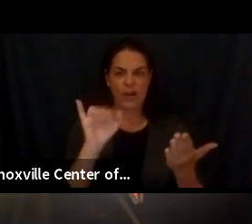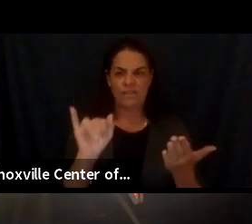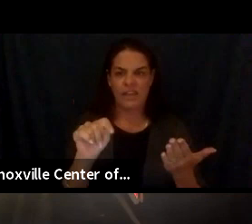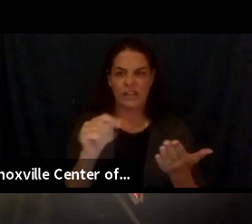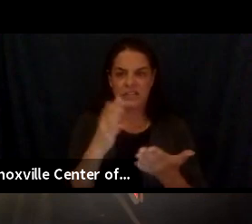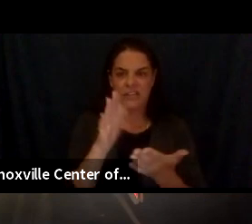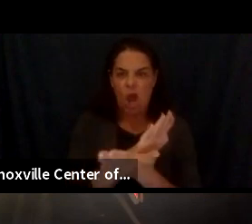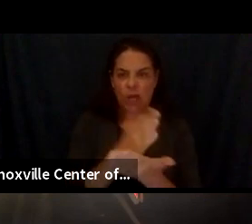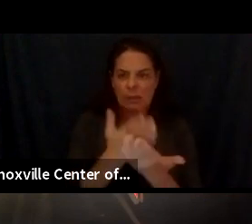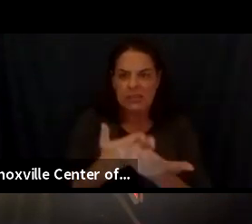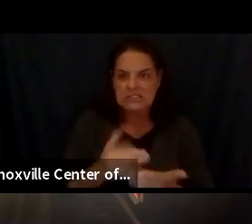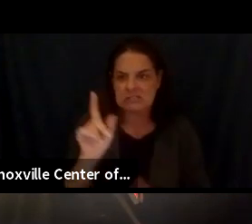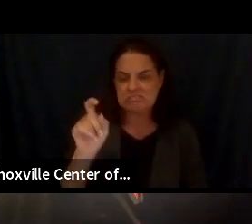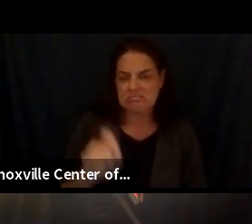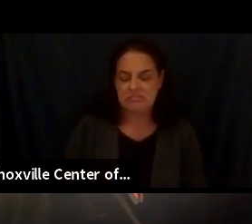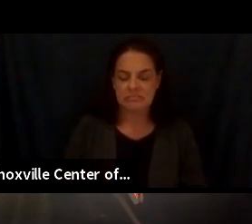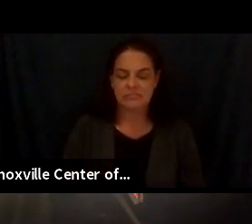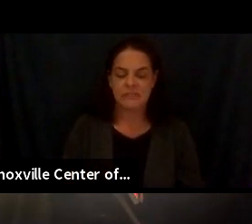documents?